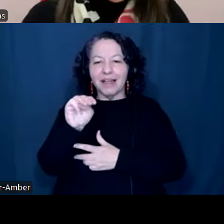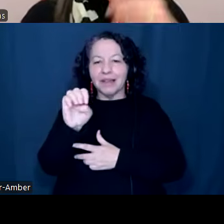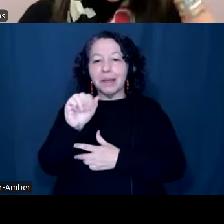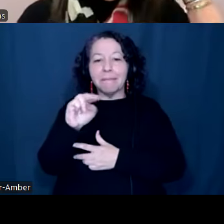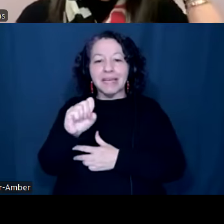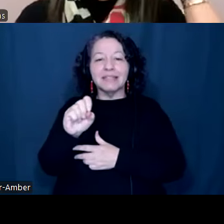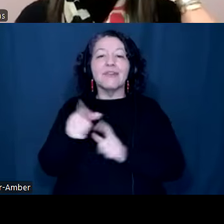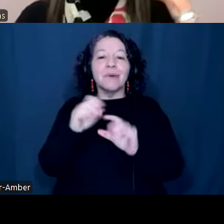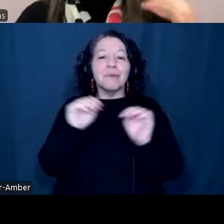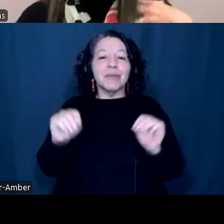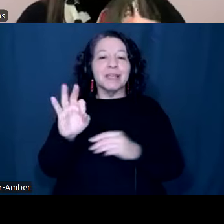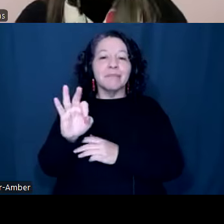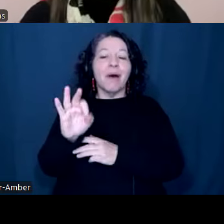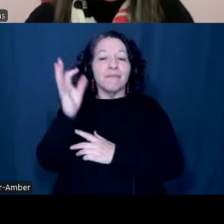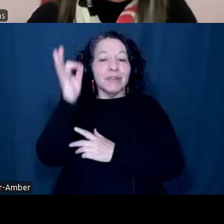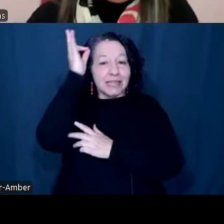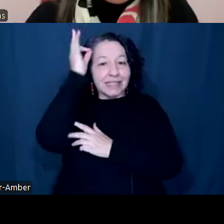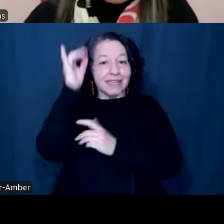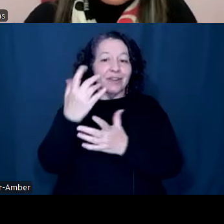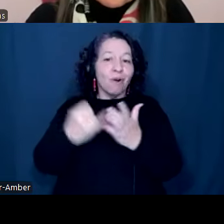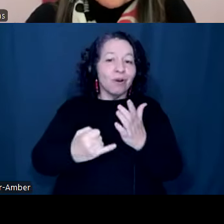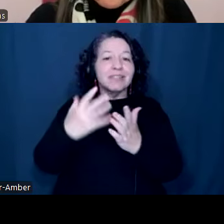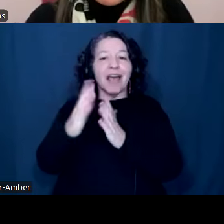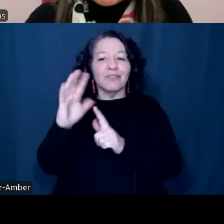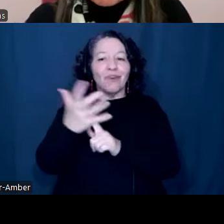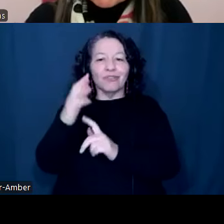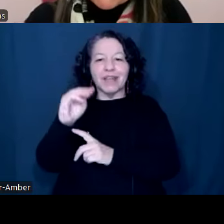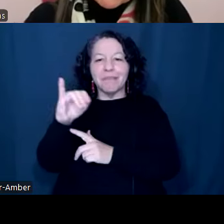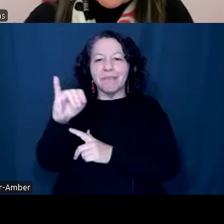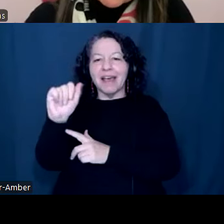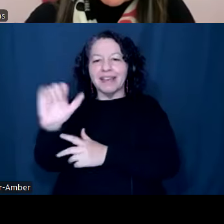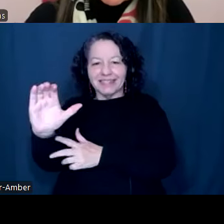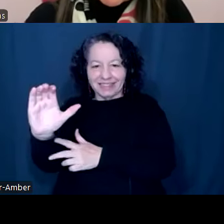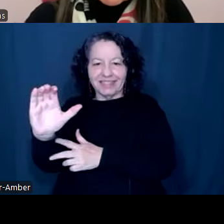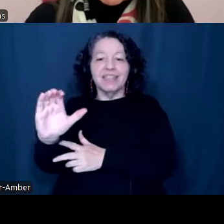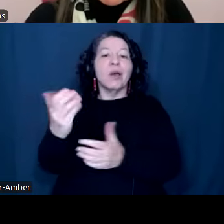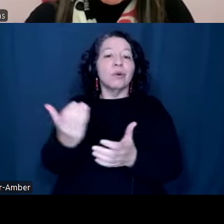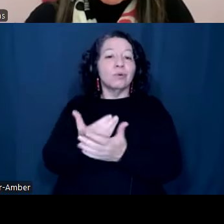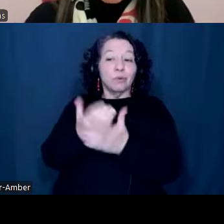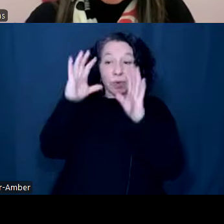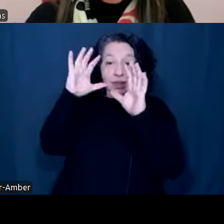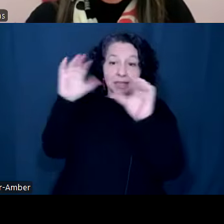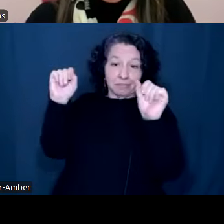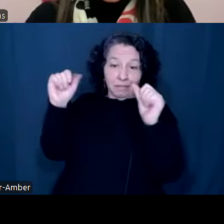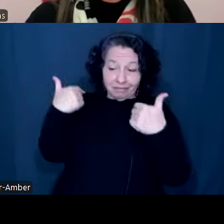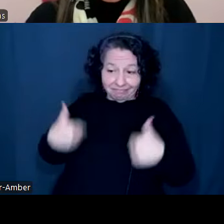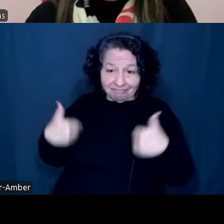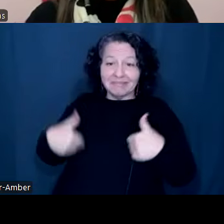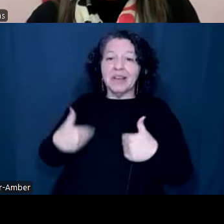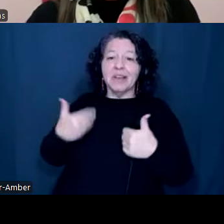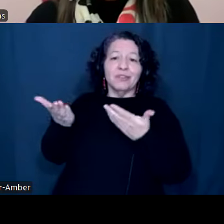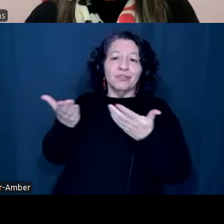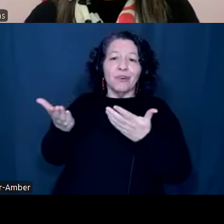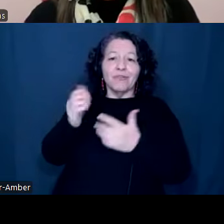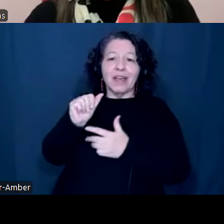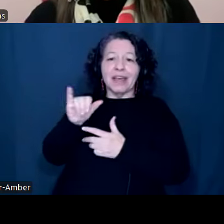our speaker tonight. And as your newly elected president who will serve the AIA for the next 3